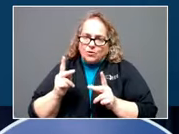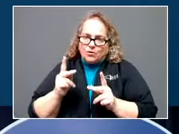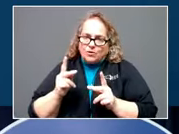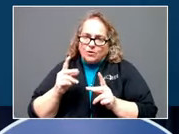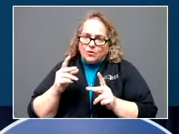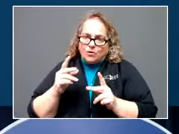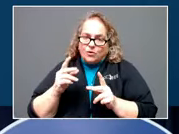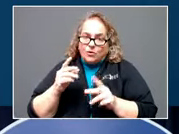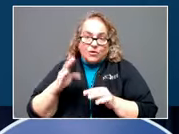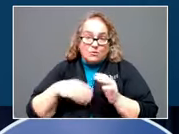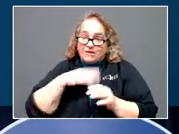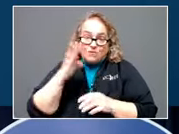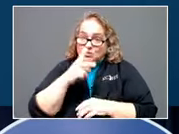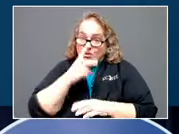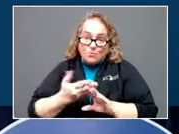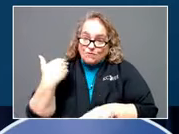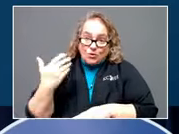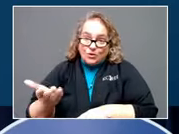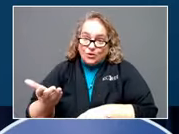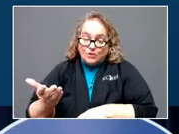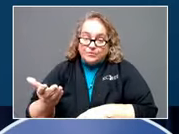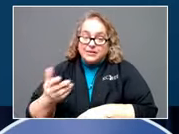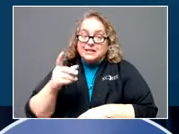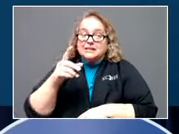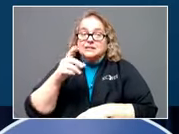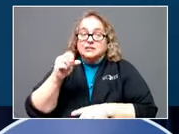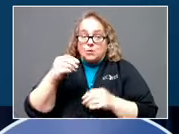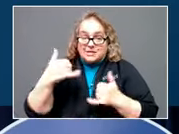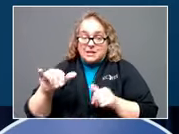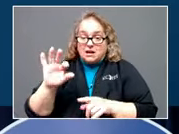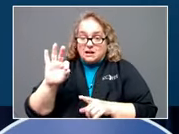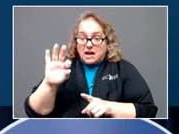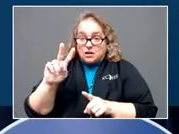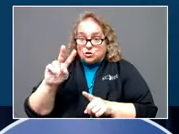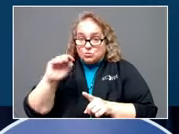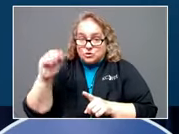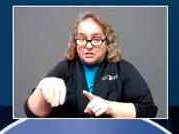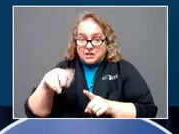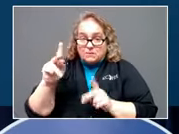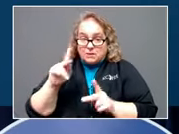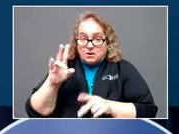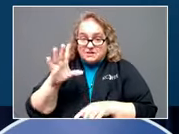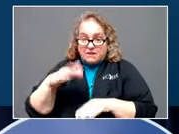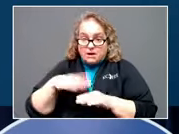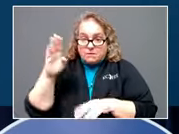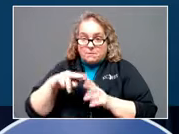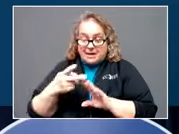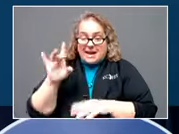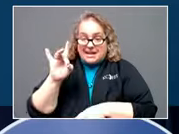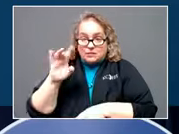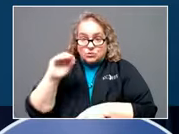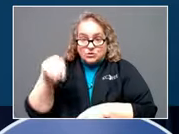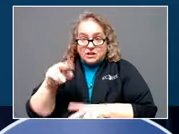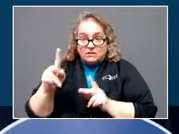break down demographically, still 92% of individuals 75 and up, that means 8% of that